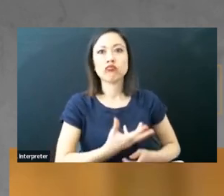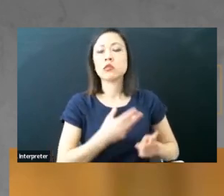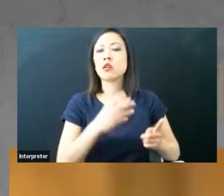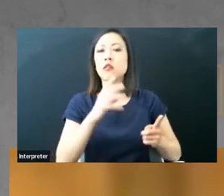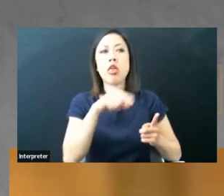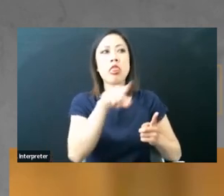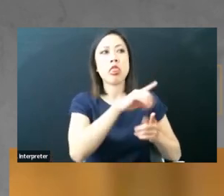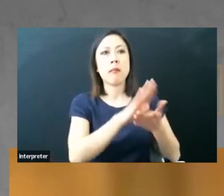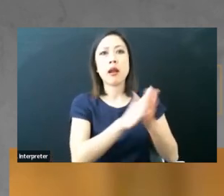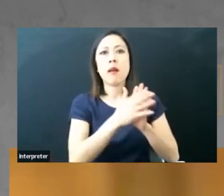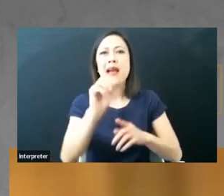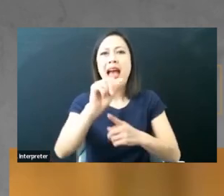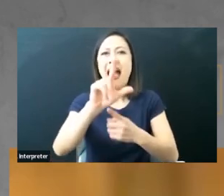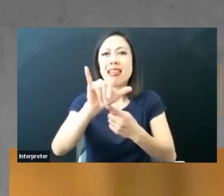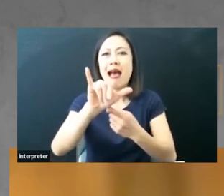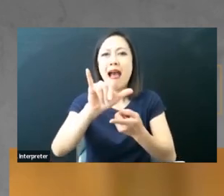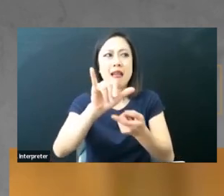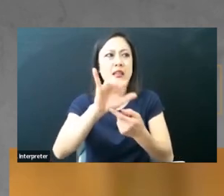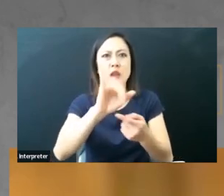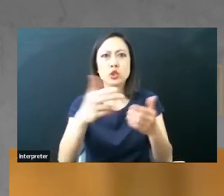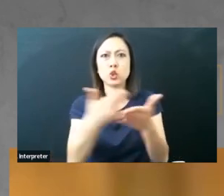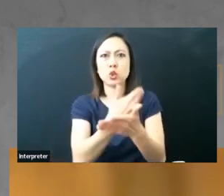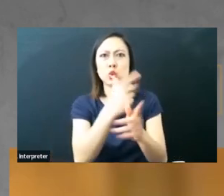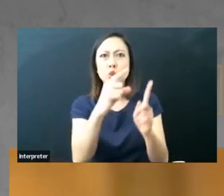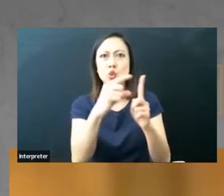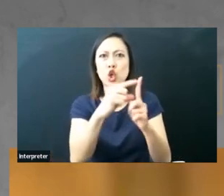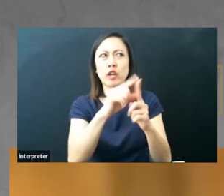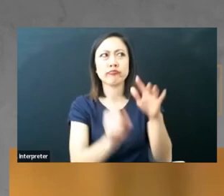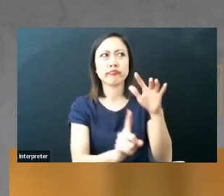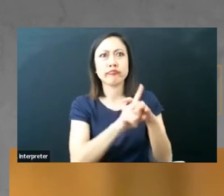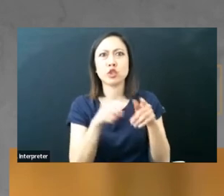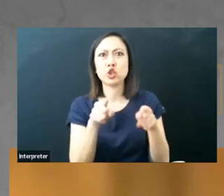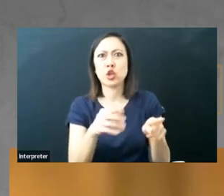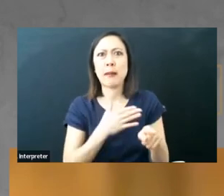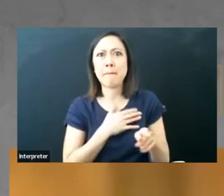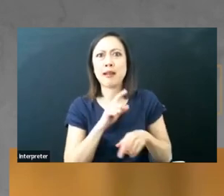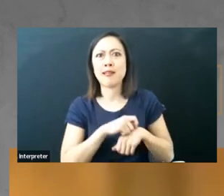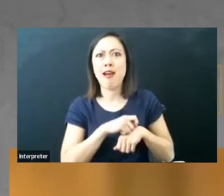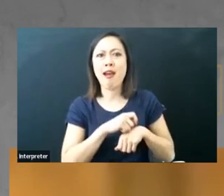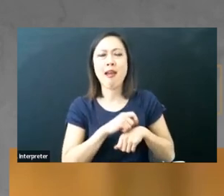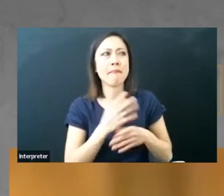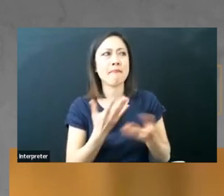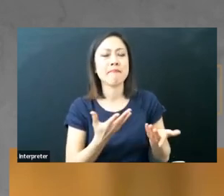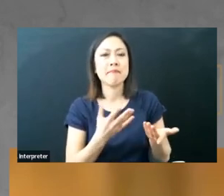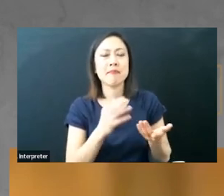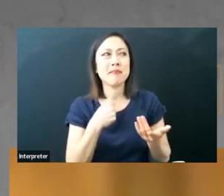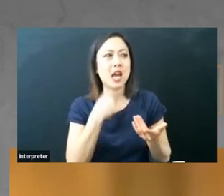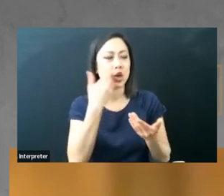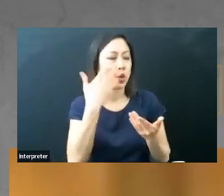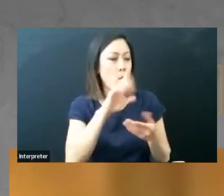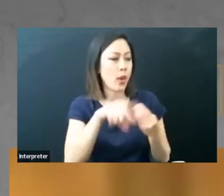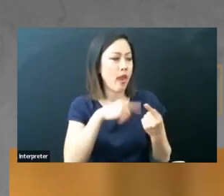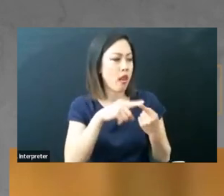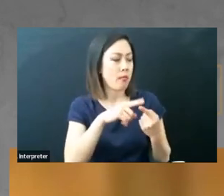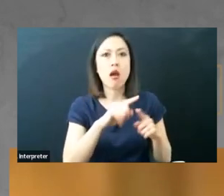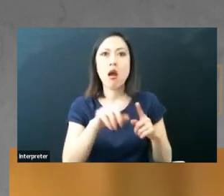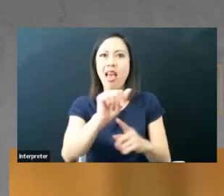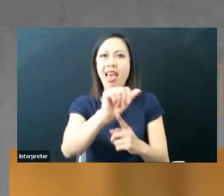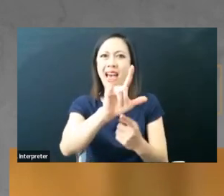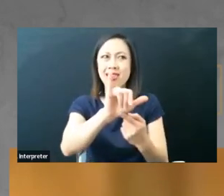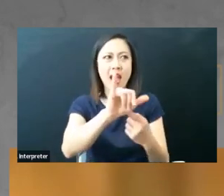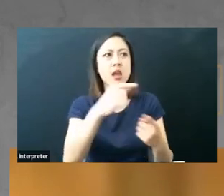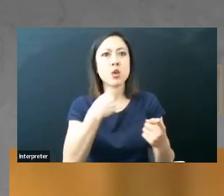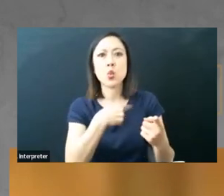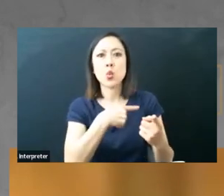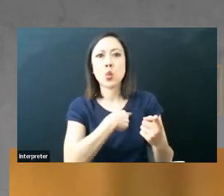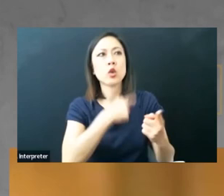that came, but it was certainly late in my career. And it's fantastic that collectively we're saying there has to be a difference. At